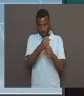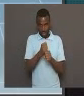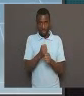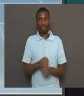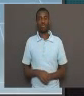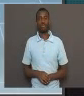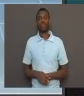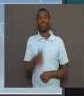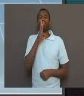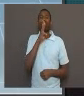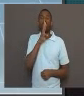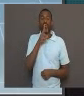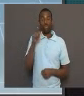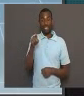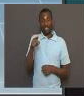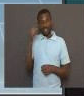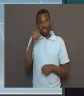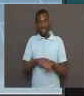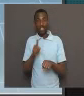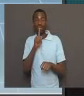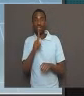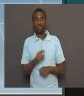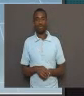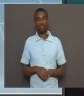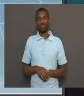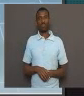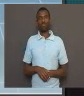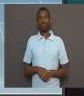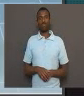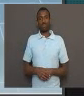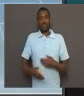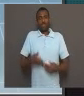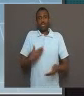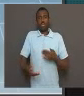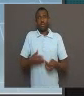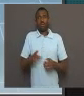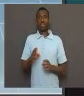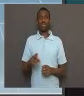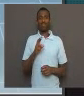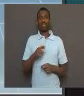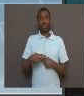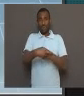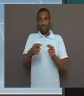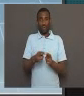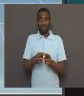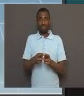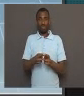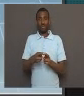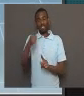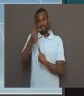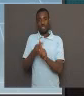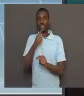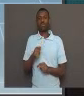The water, in this case, is roughly room temperature at 20